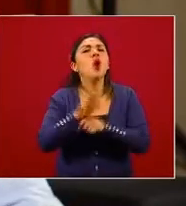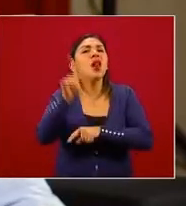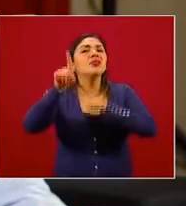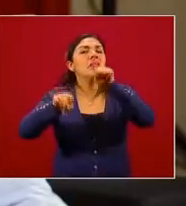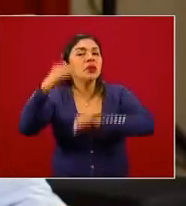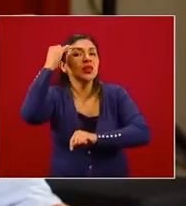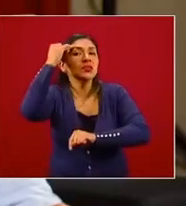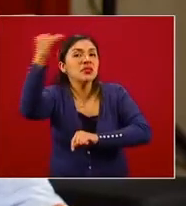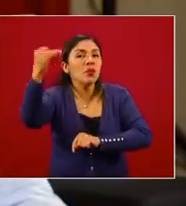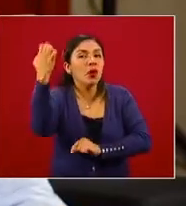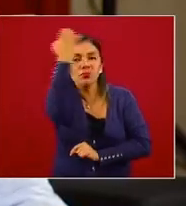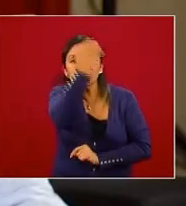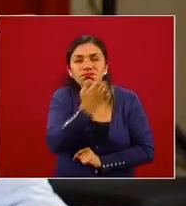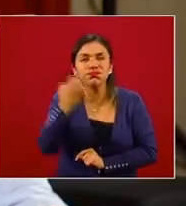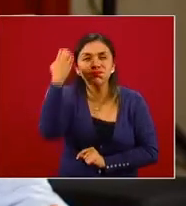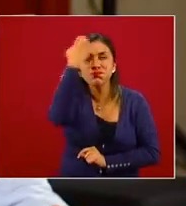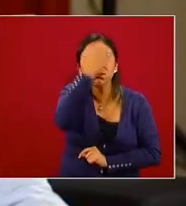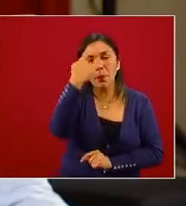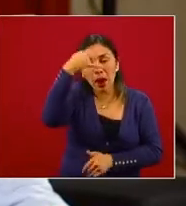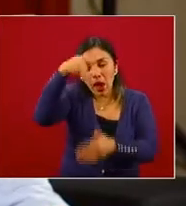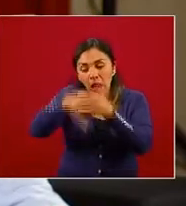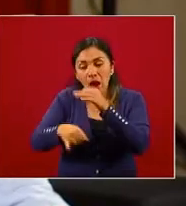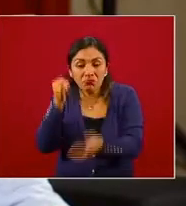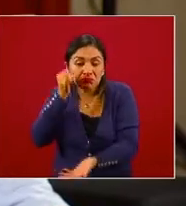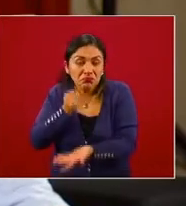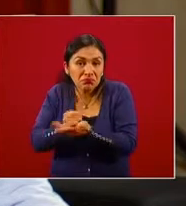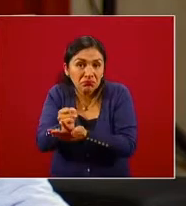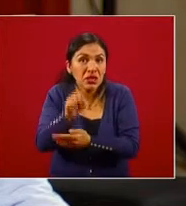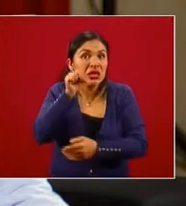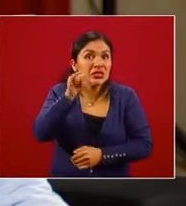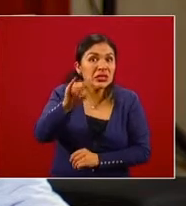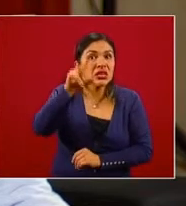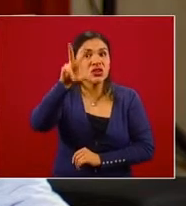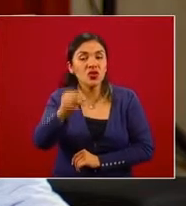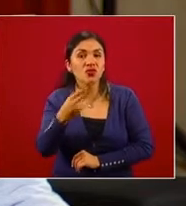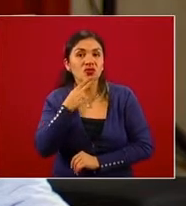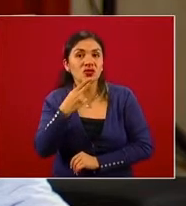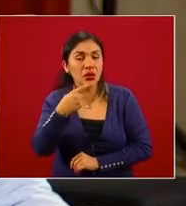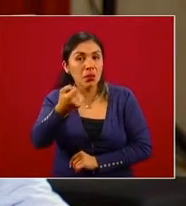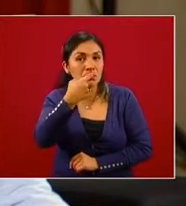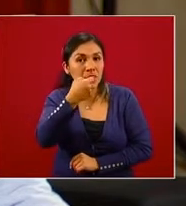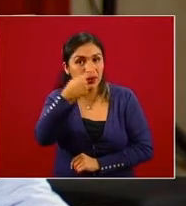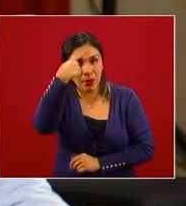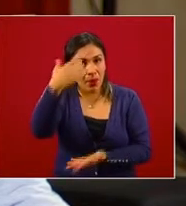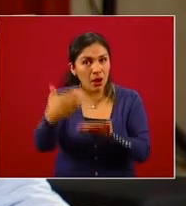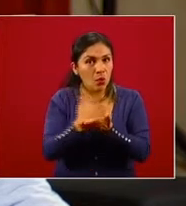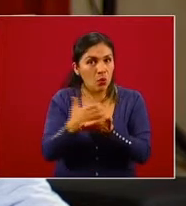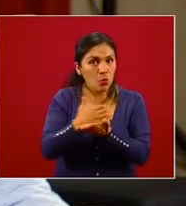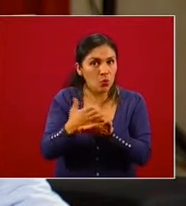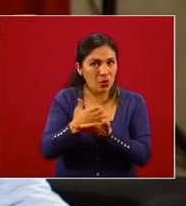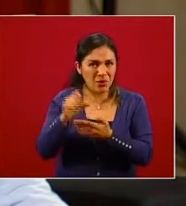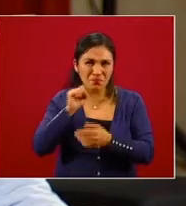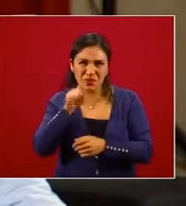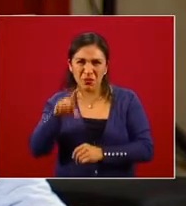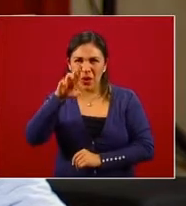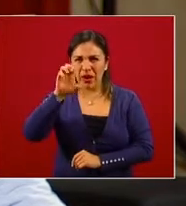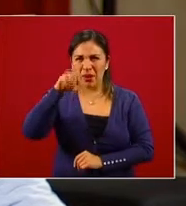about how long these clinical trials take? How long before we can determine